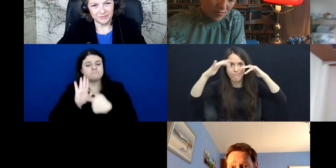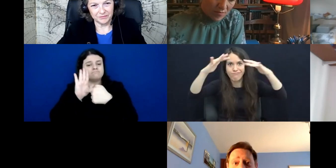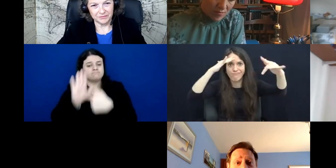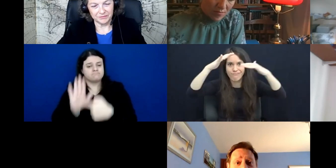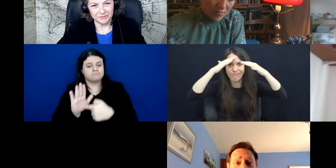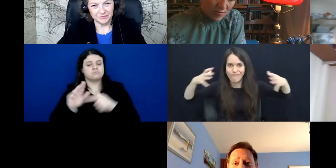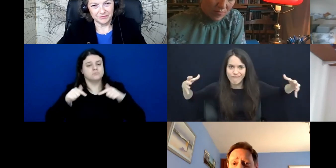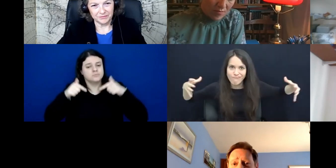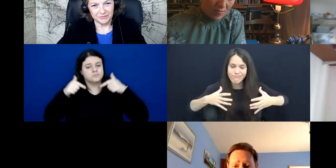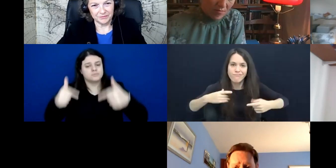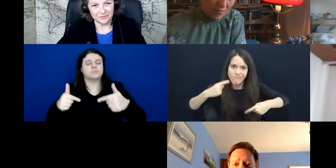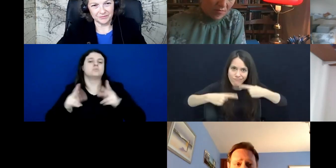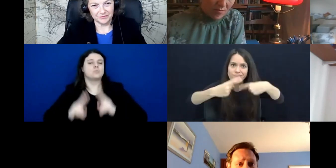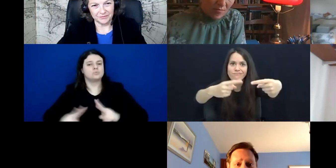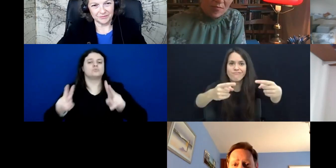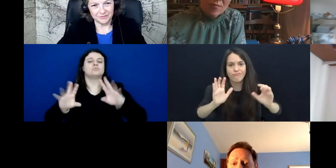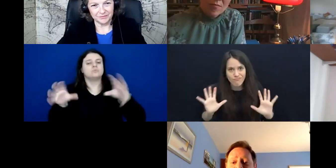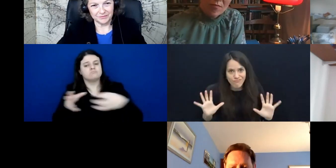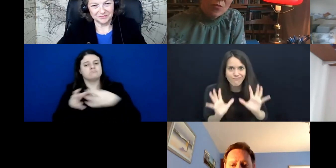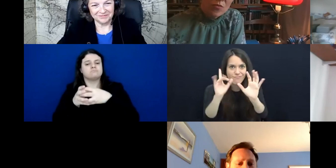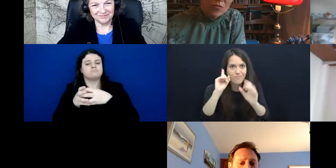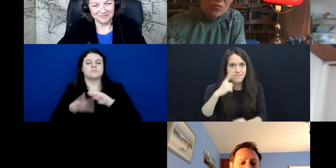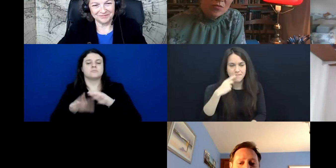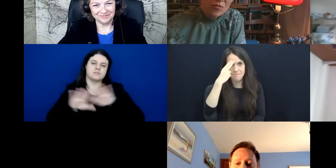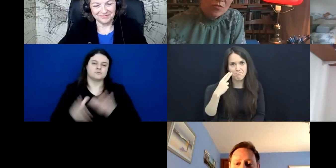forward. And yeah, I'll stop there.